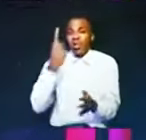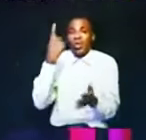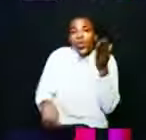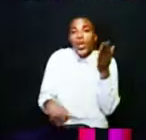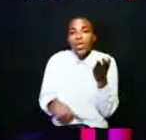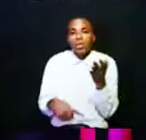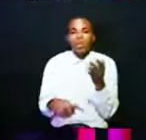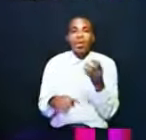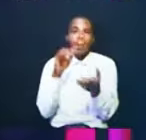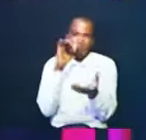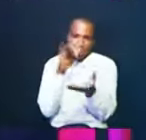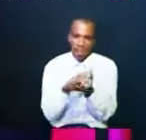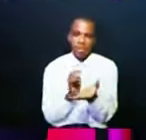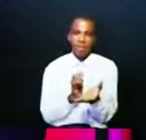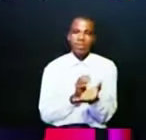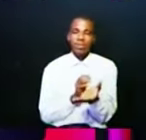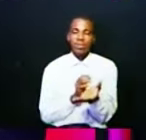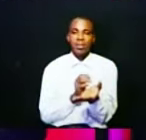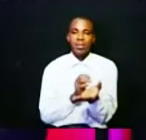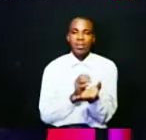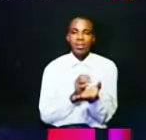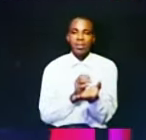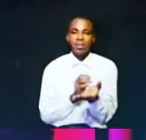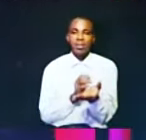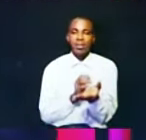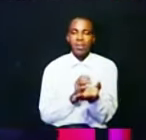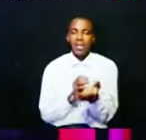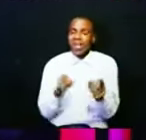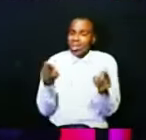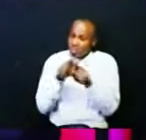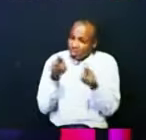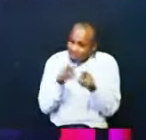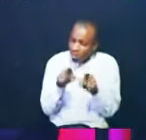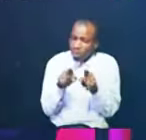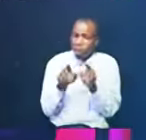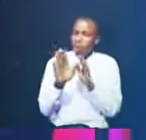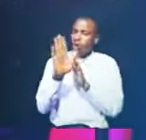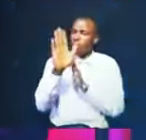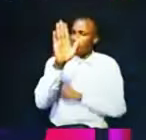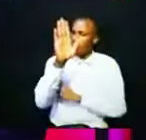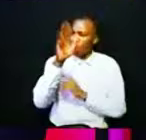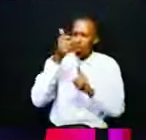enyinipa. And it is deeply in the plans of the Almighty God, and God